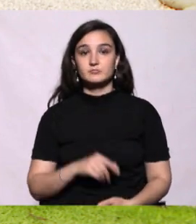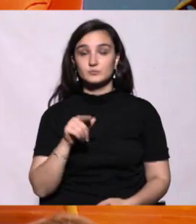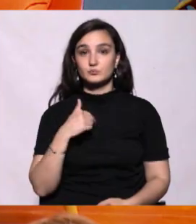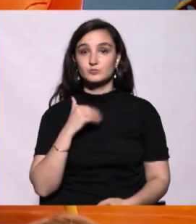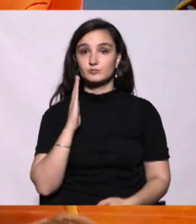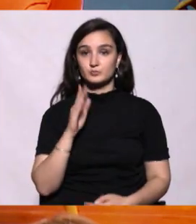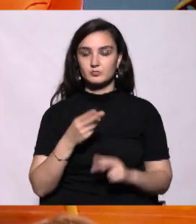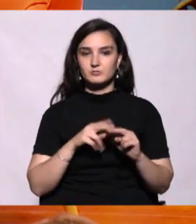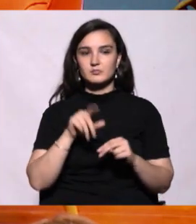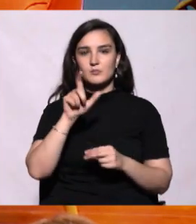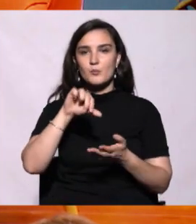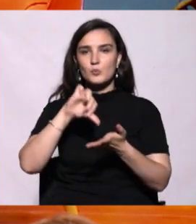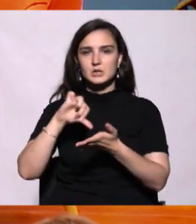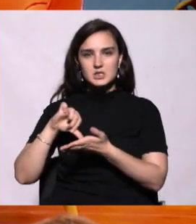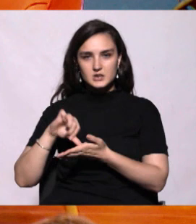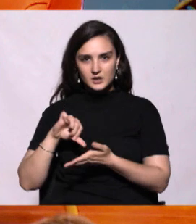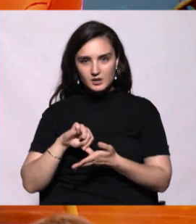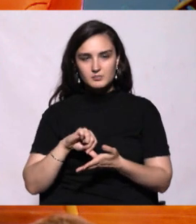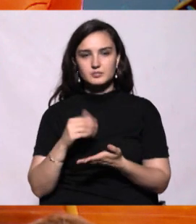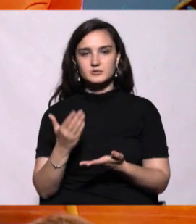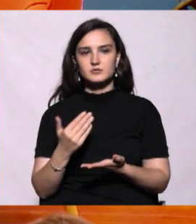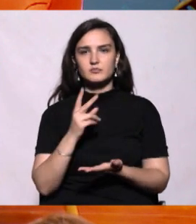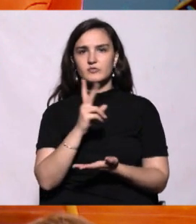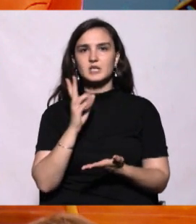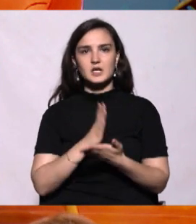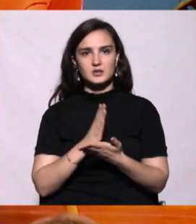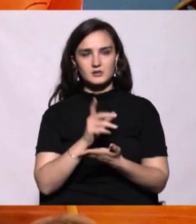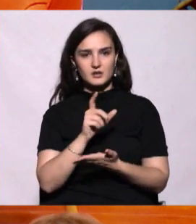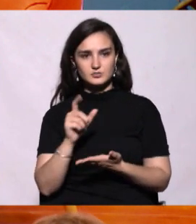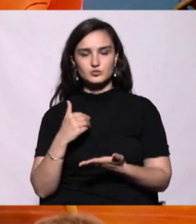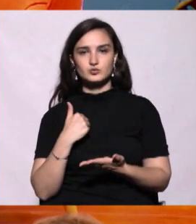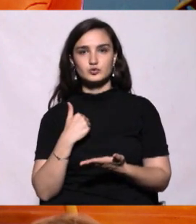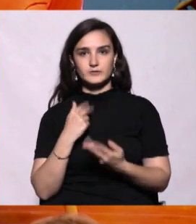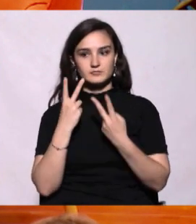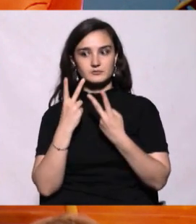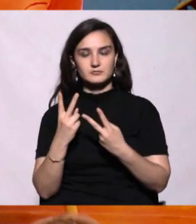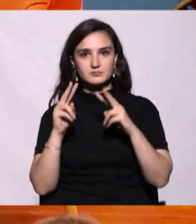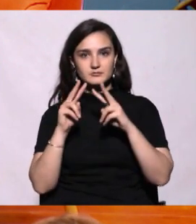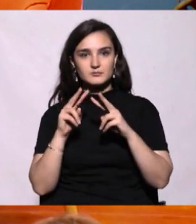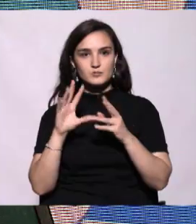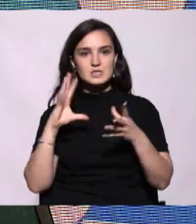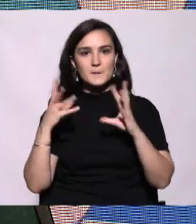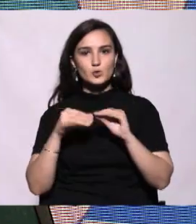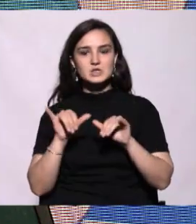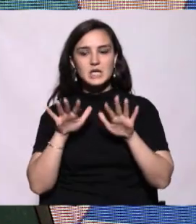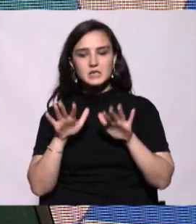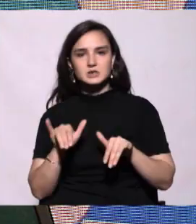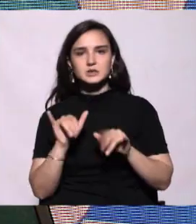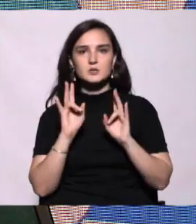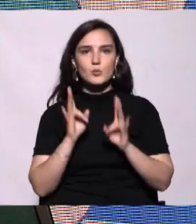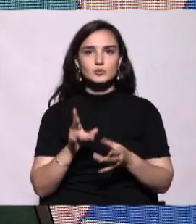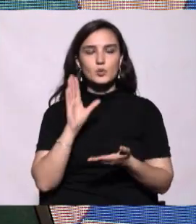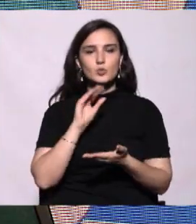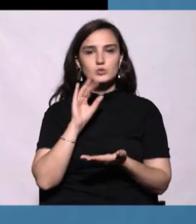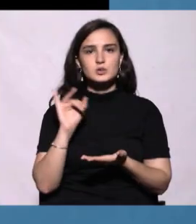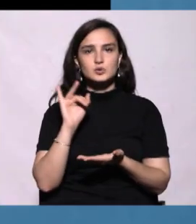will move to the characters. It's important to know who they are. And then we have a look at the setting being the when